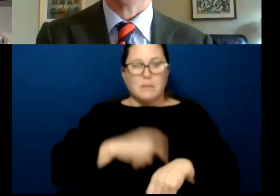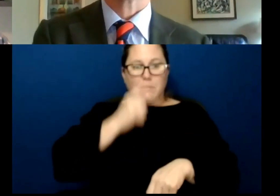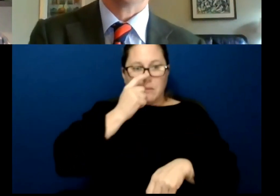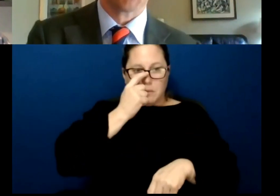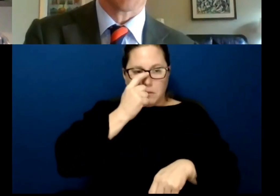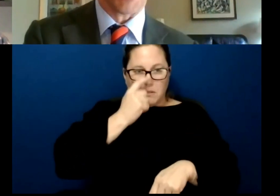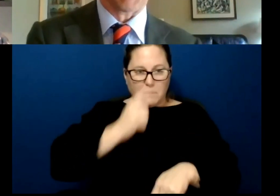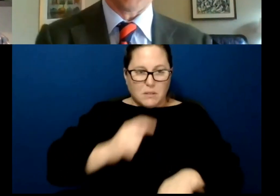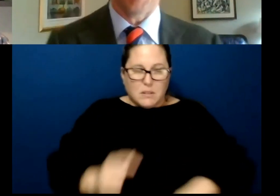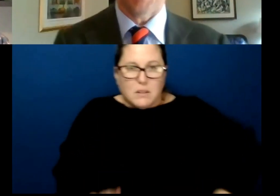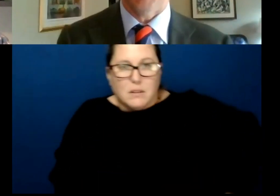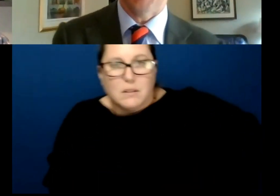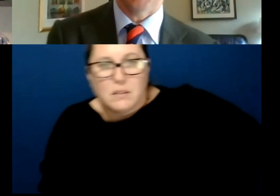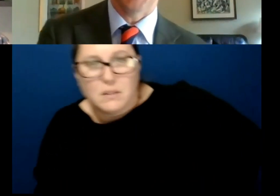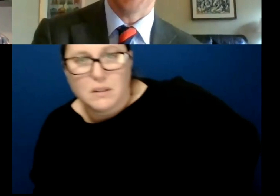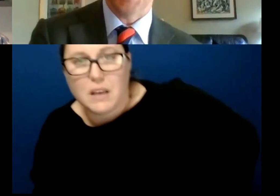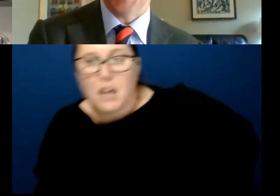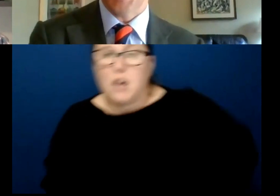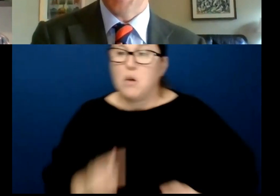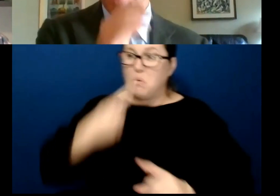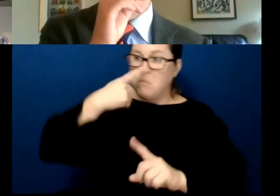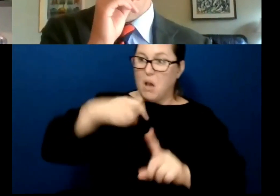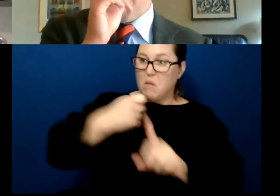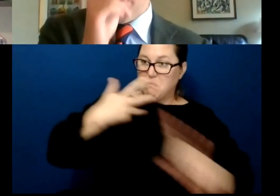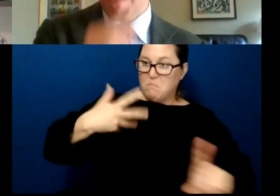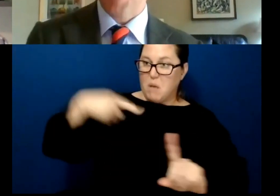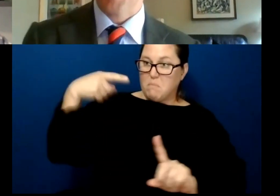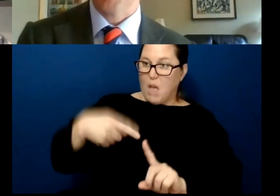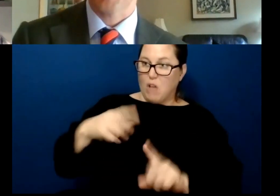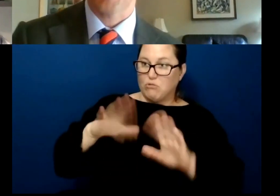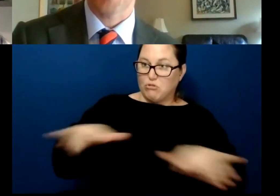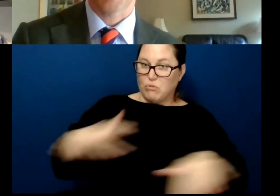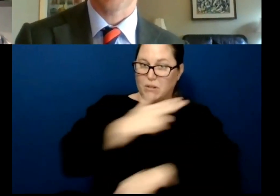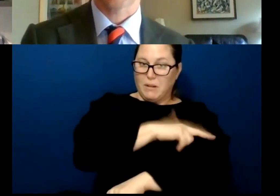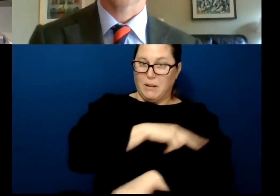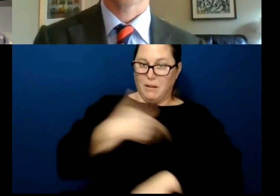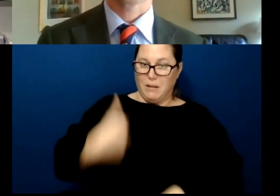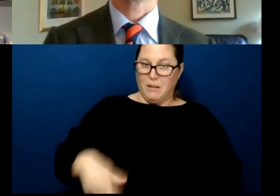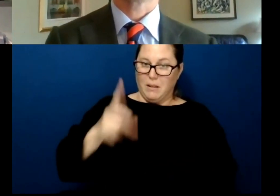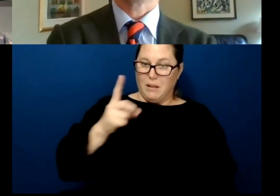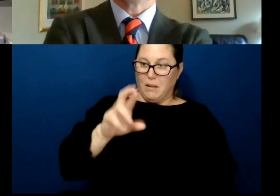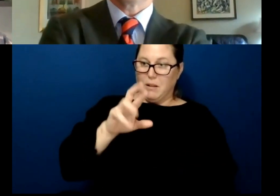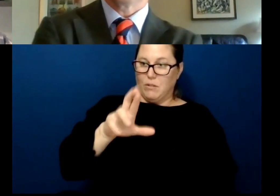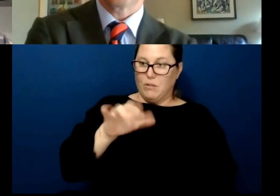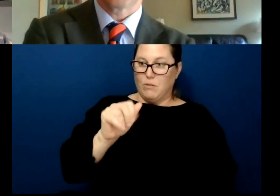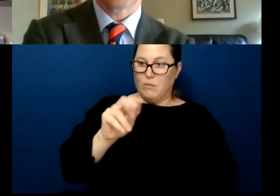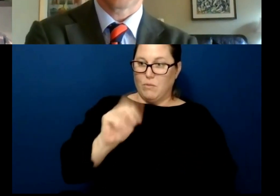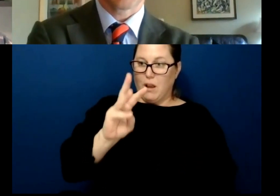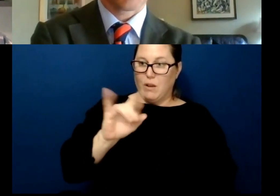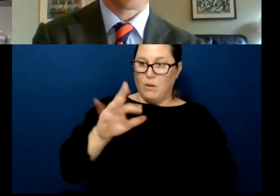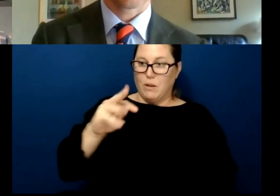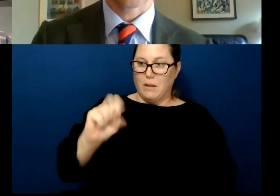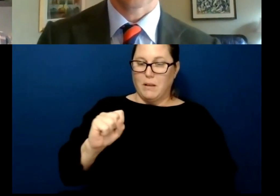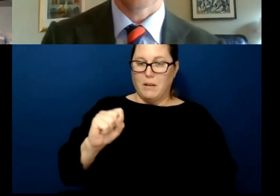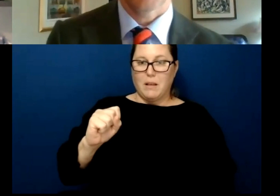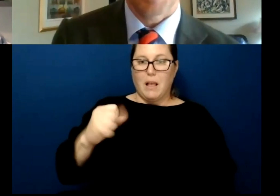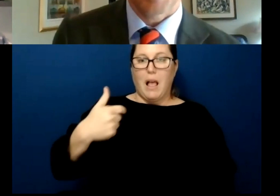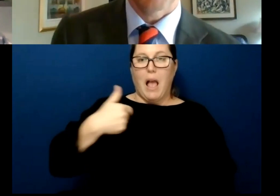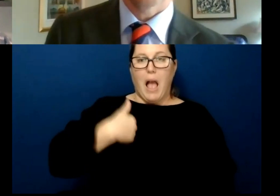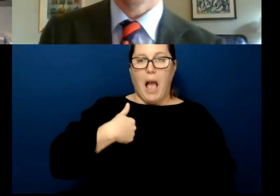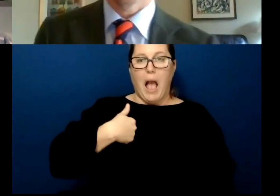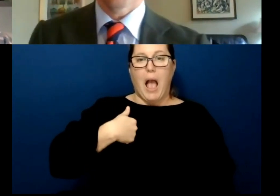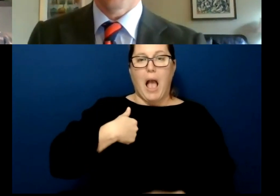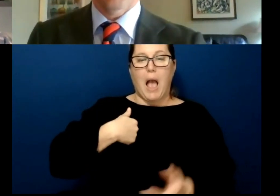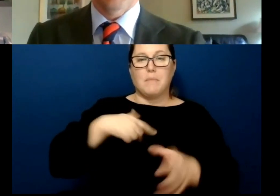do in a children's hospital. Yeah. So I'm Dr. Ryan Williams. I am a pediatric